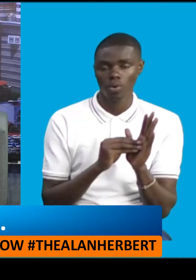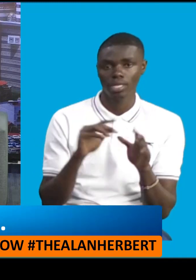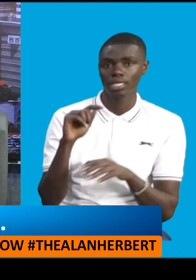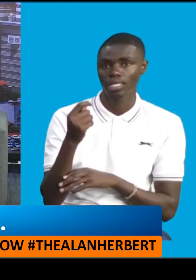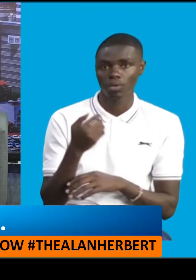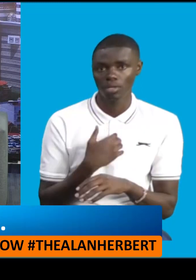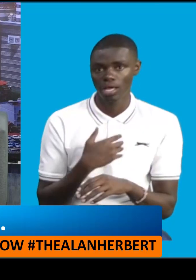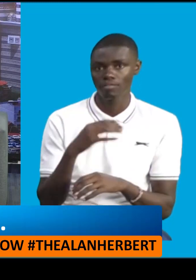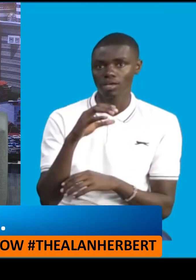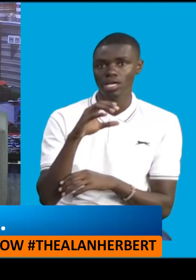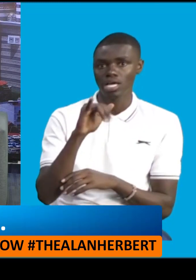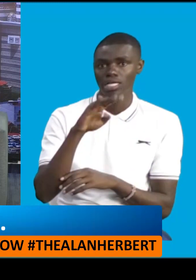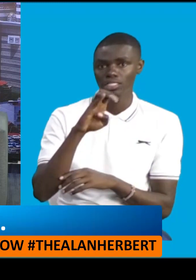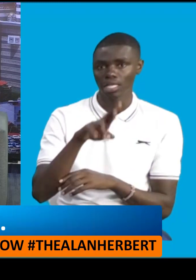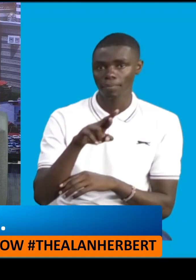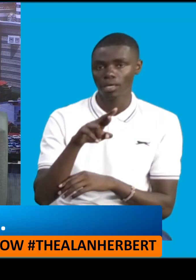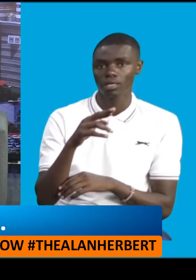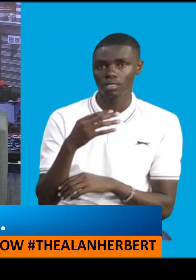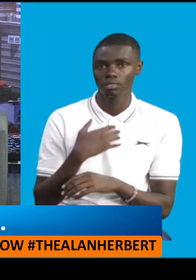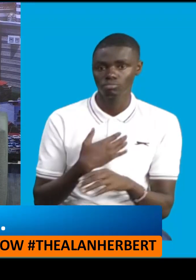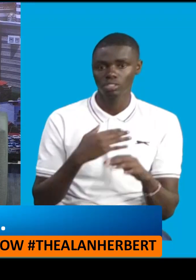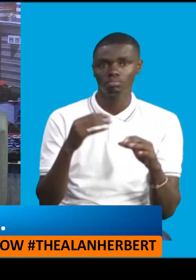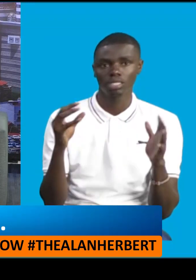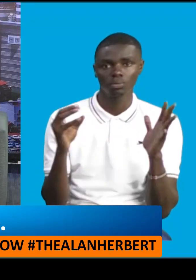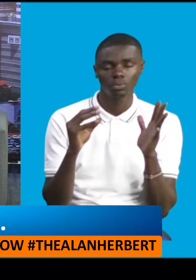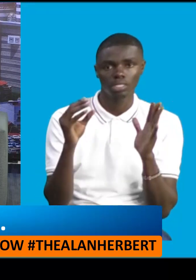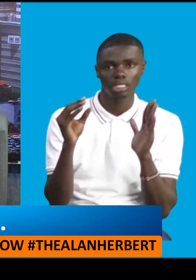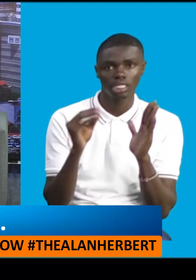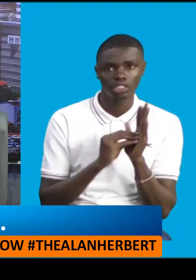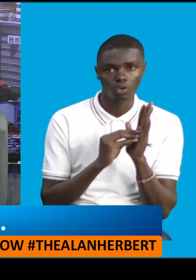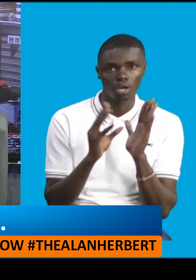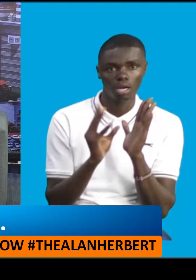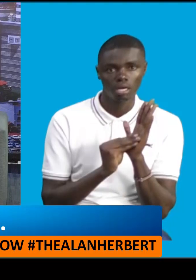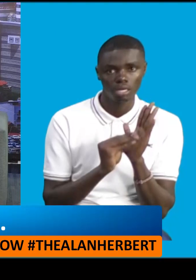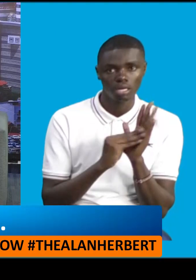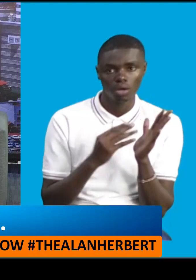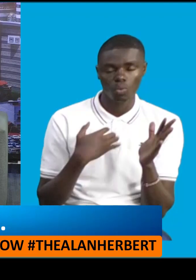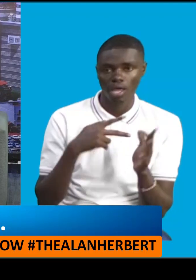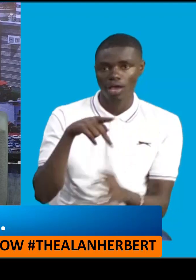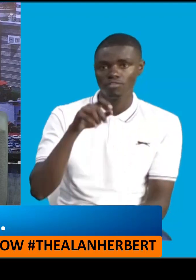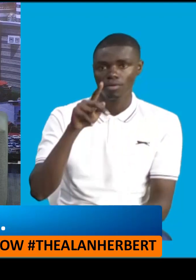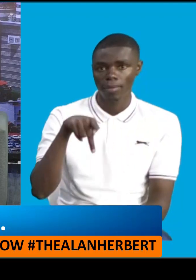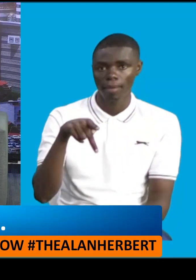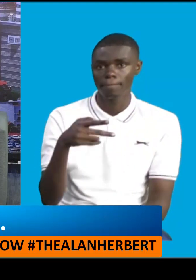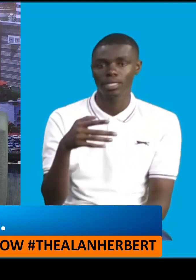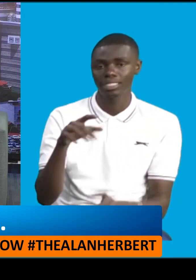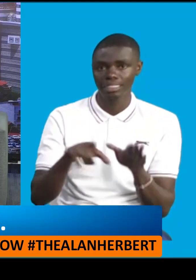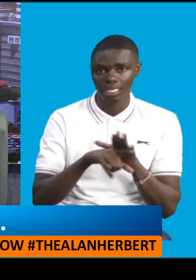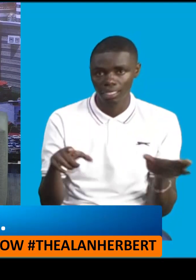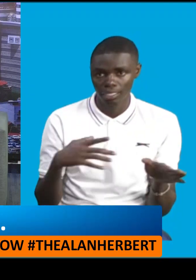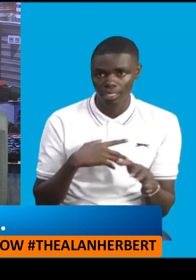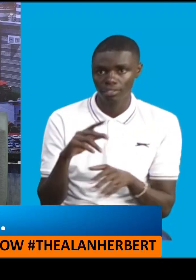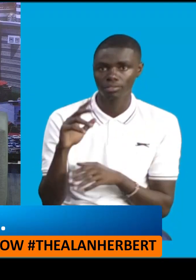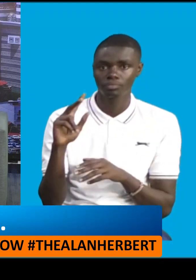have CyberKnife, which is being installed in Kenyatta University Teaching and Referral Hospital. We have PET scan in Aga Khan